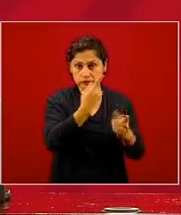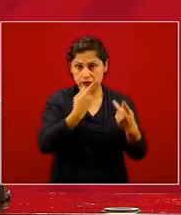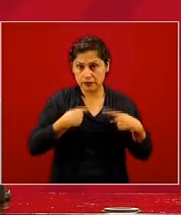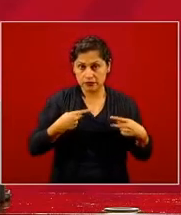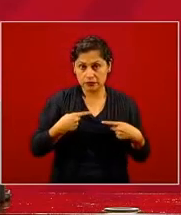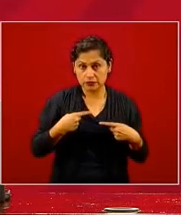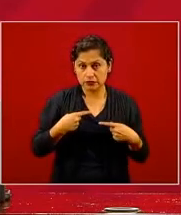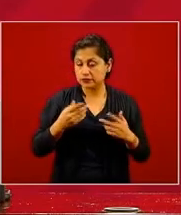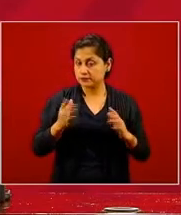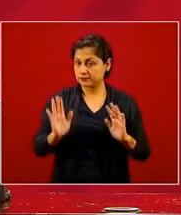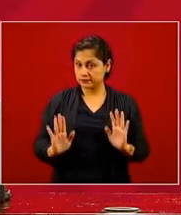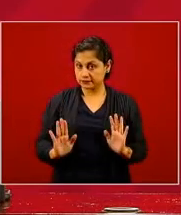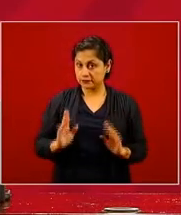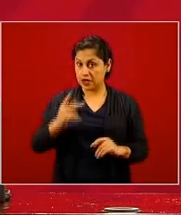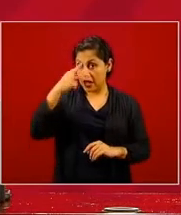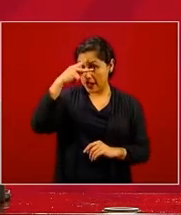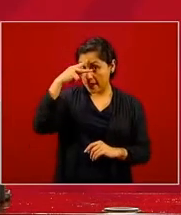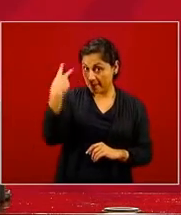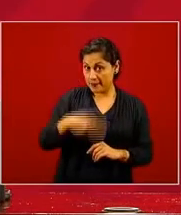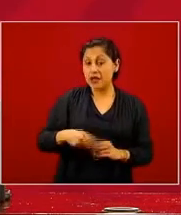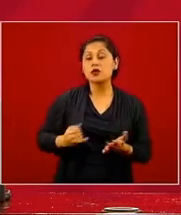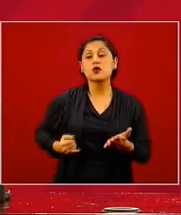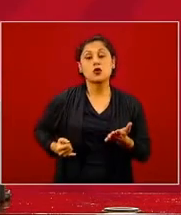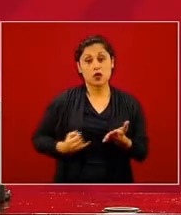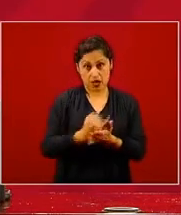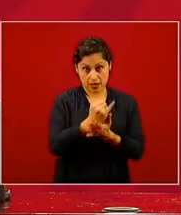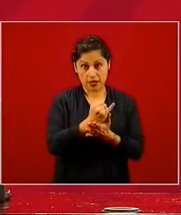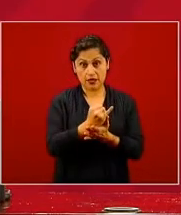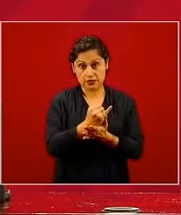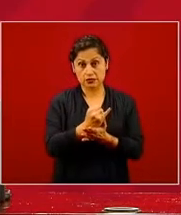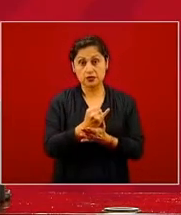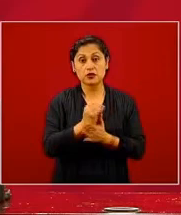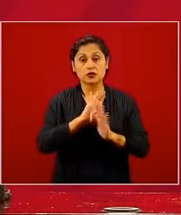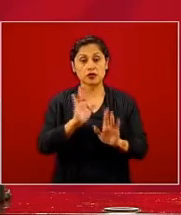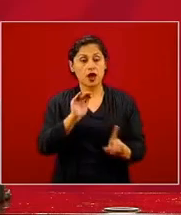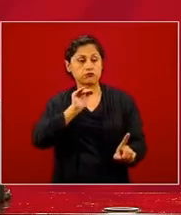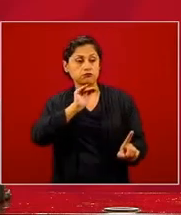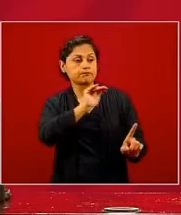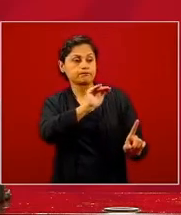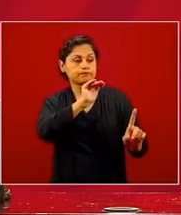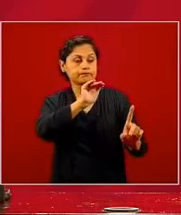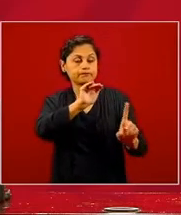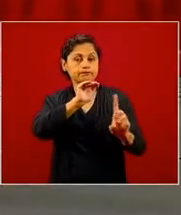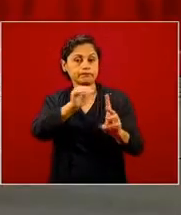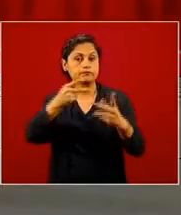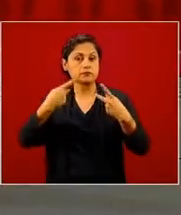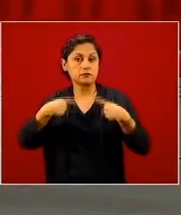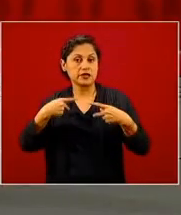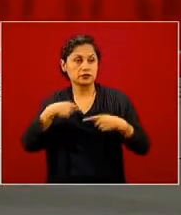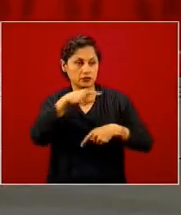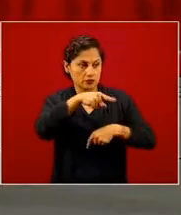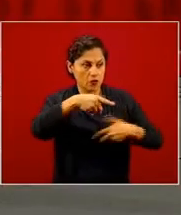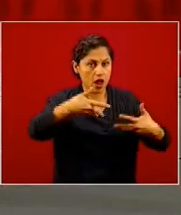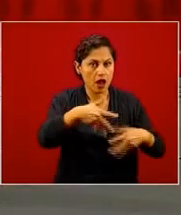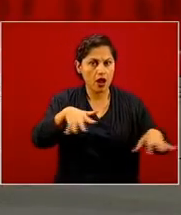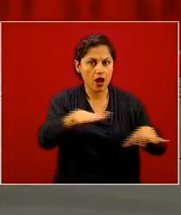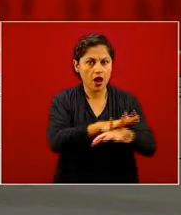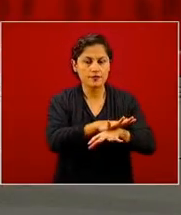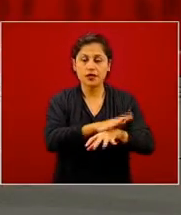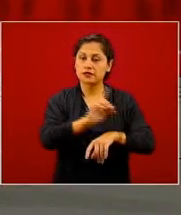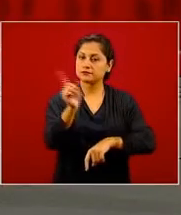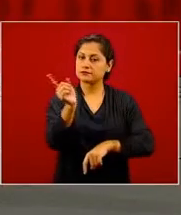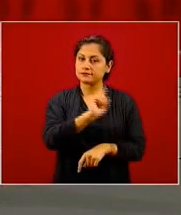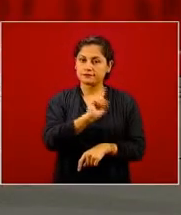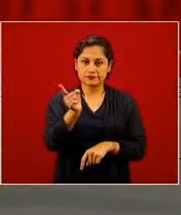the person will not, the object of intervention will not be the person. This is something particular in Mexico.